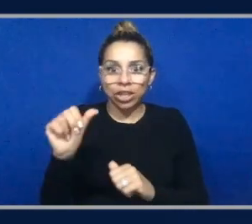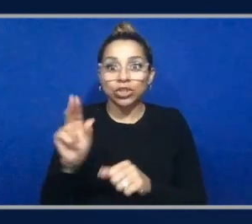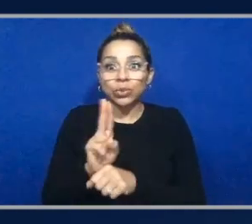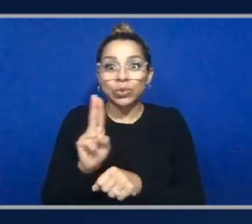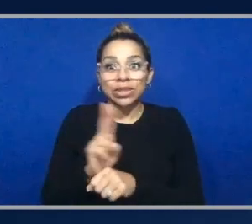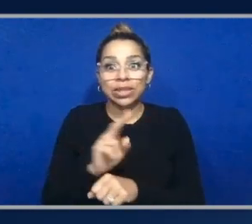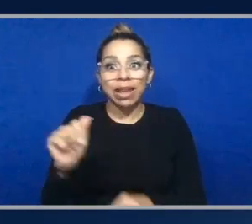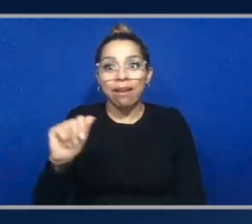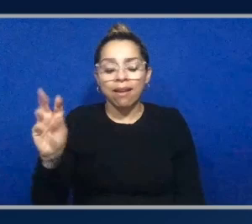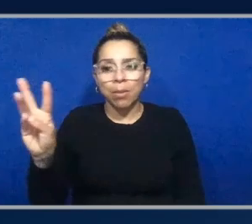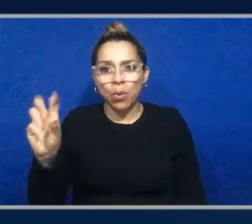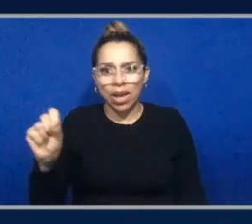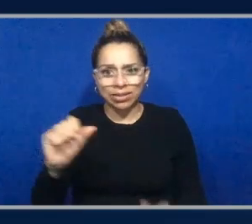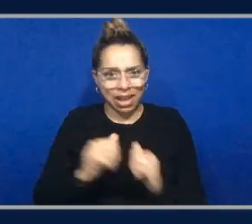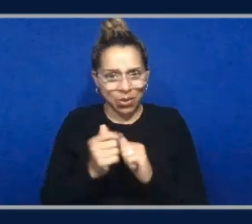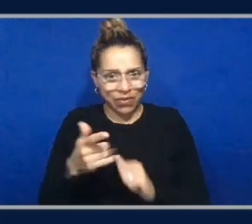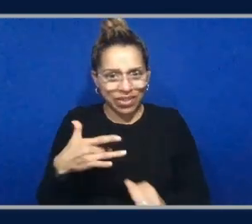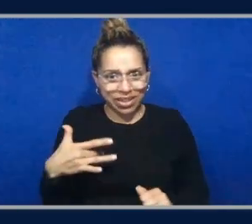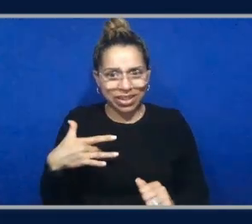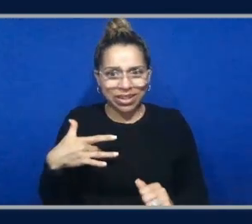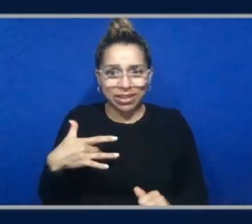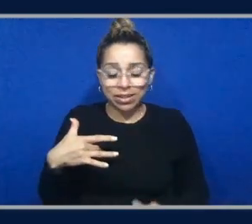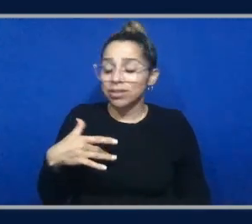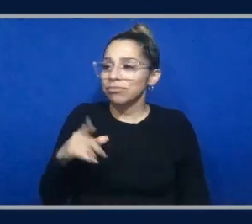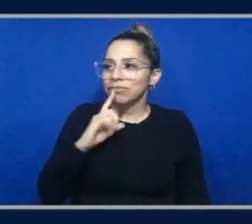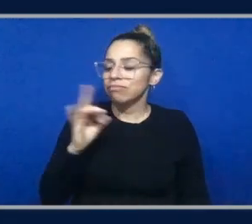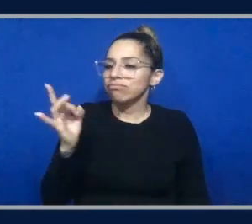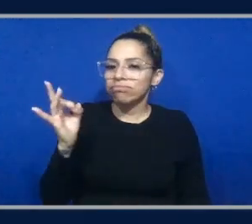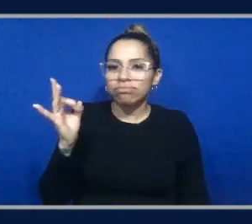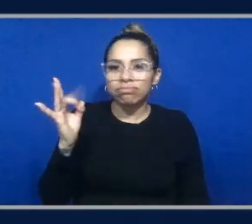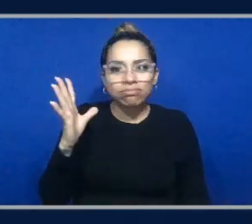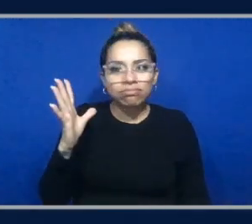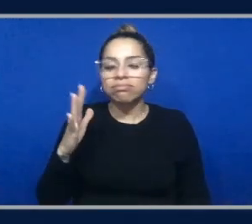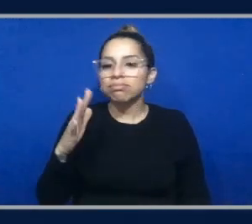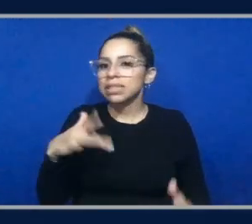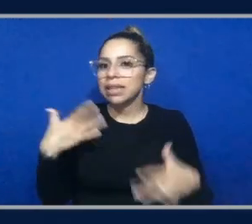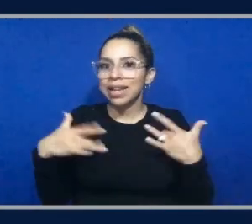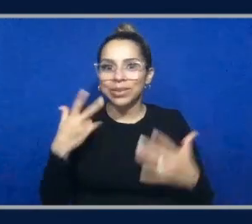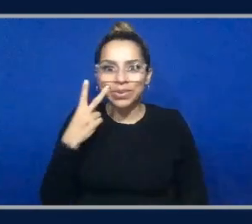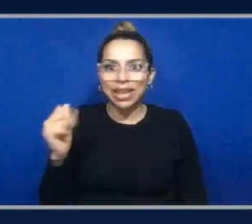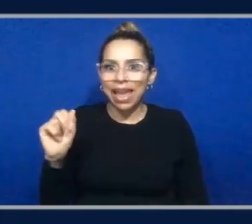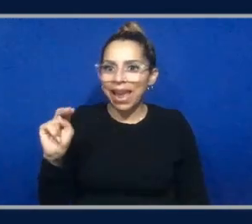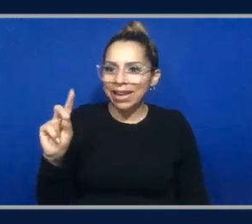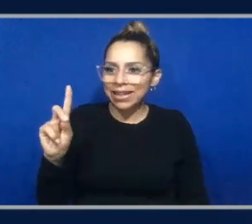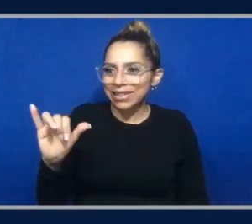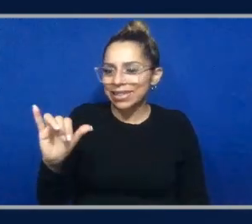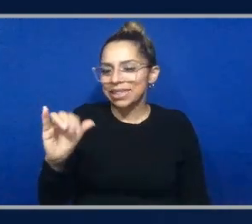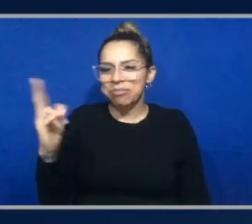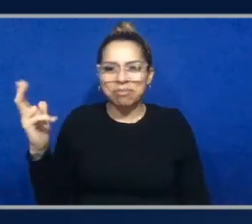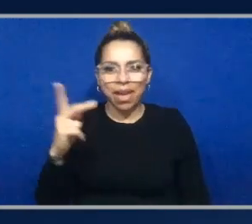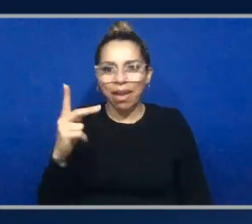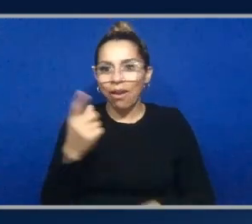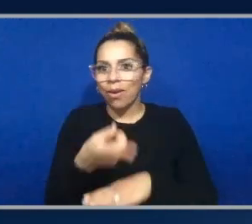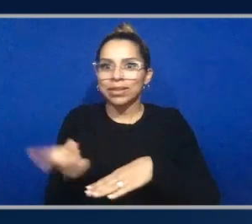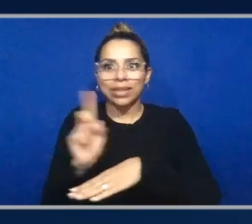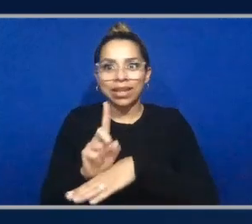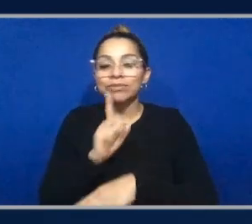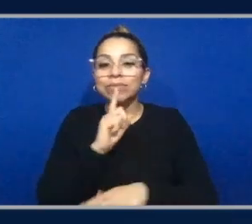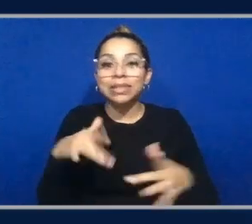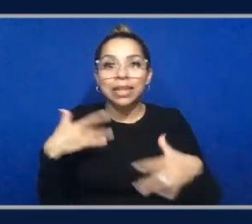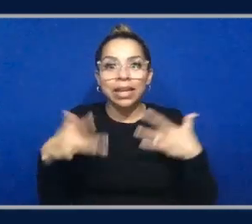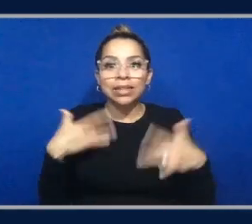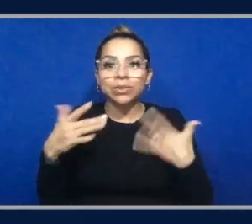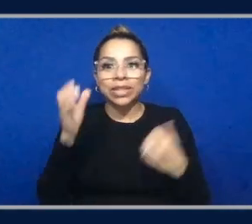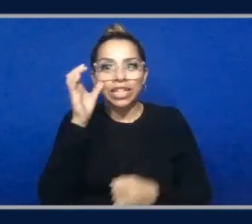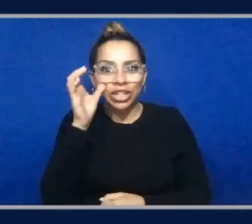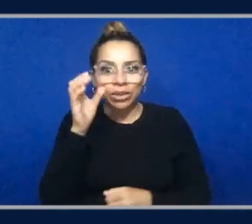you? It was huge. I mean, it was really exciting to see Andy back on stage, and it was also very exciting to hear about a lot of the projects that our teams